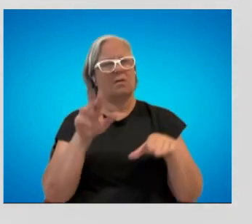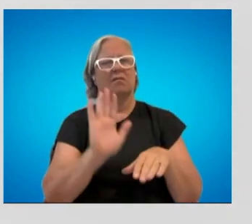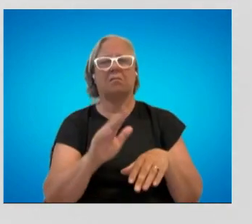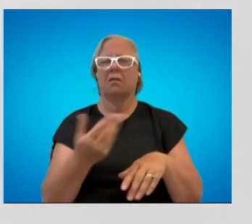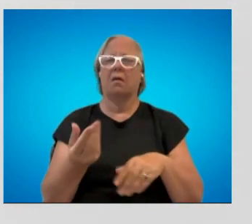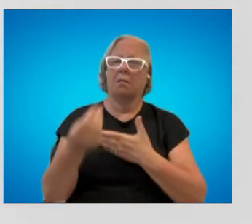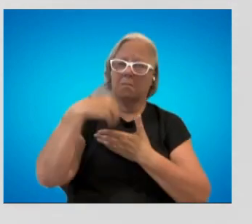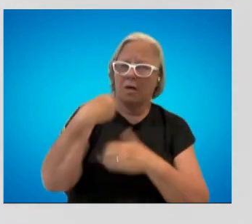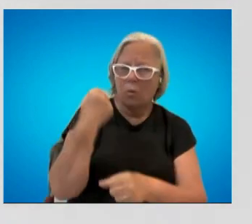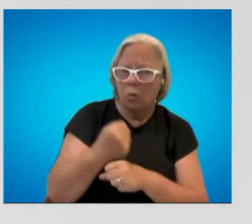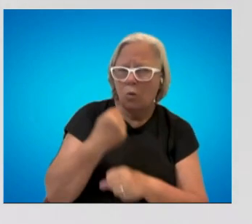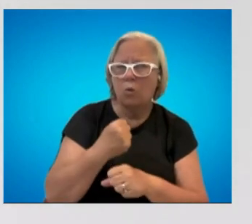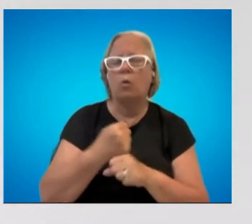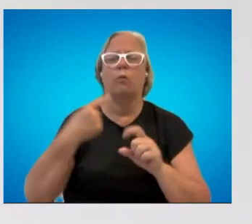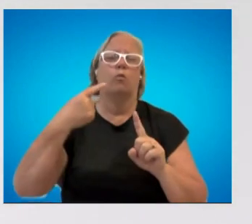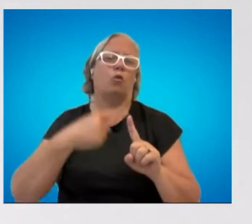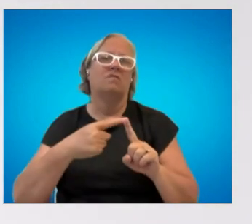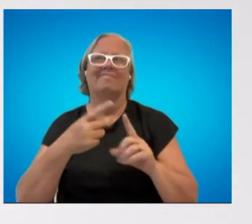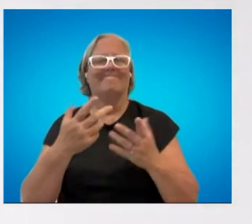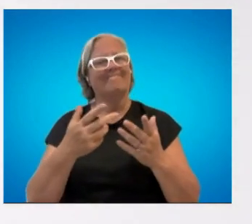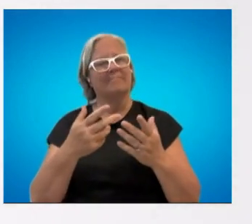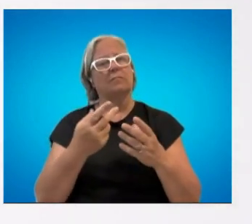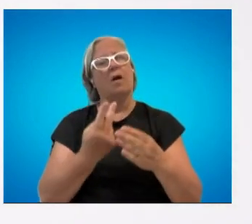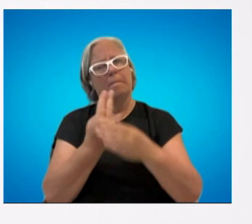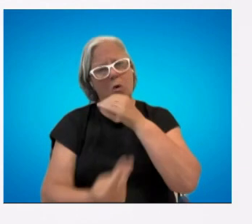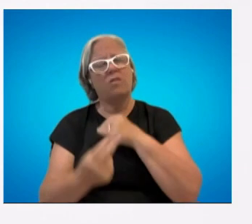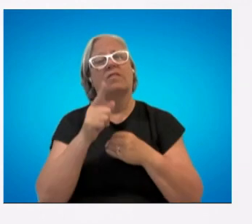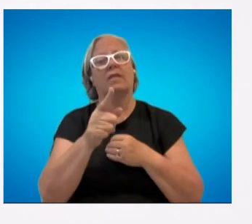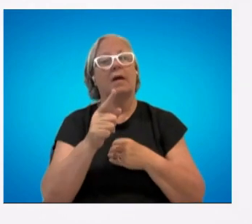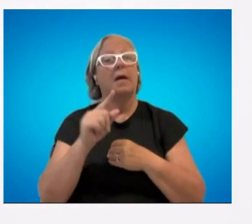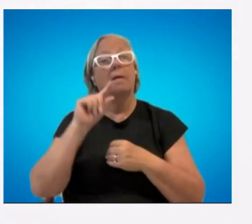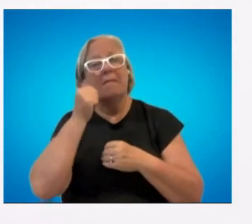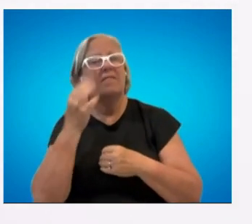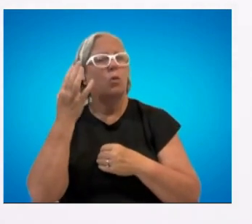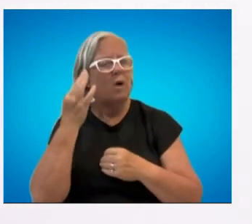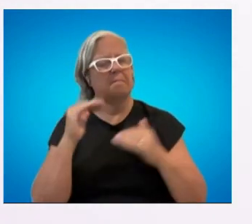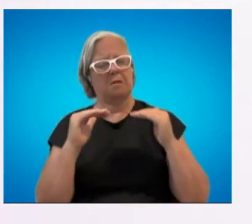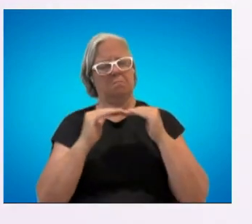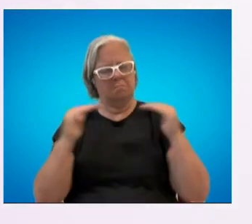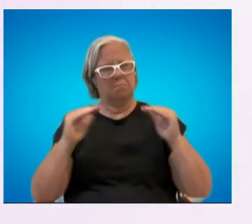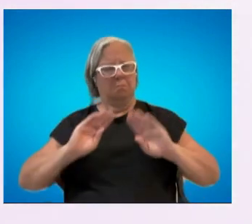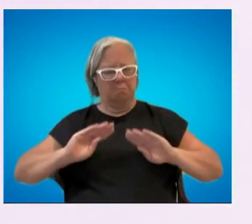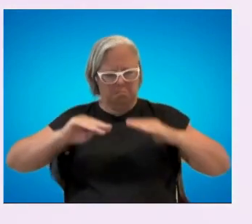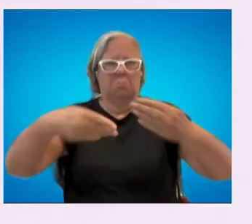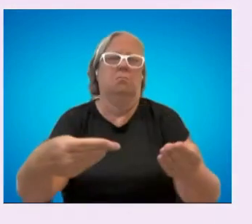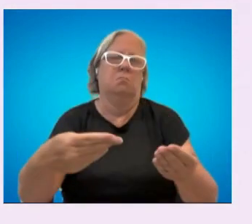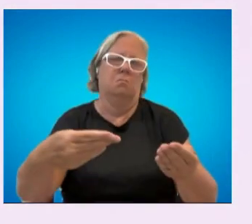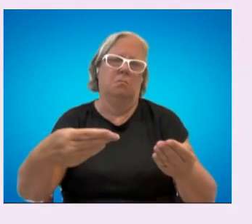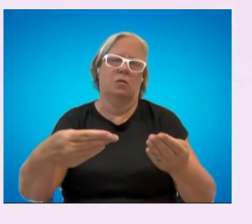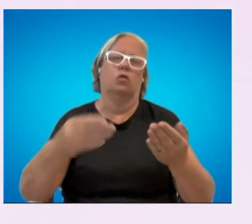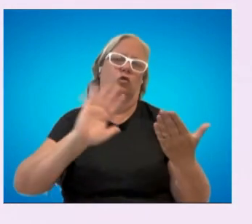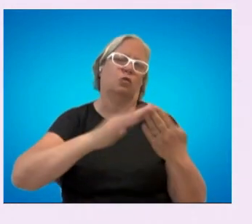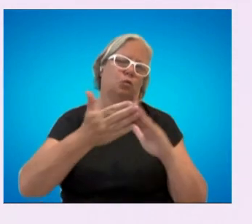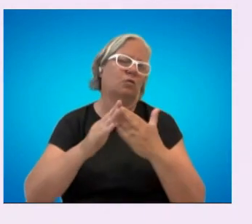both women and men, and contributing equally to society. And We do have